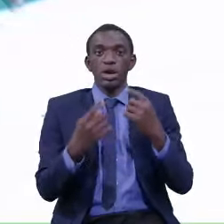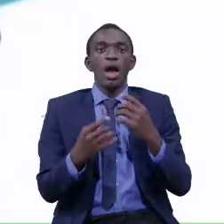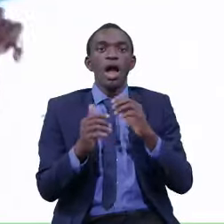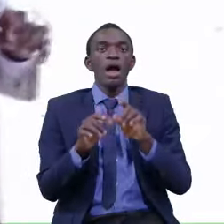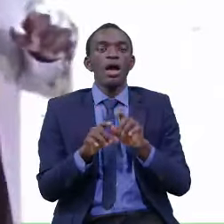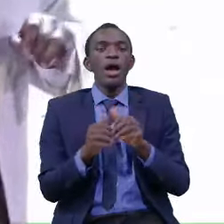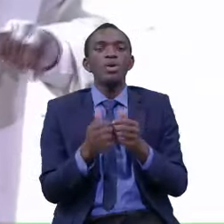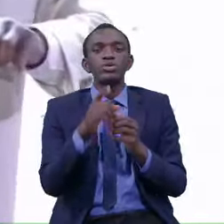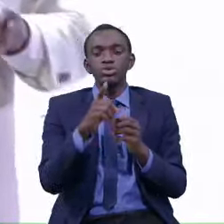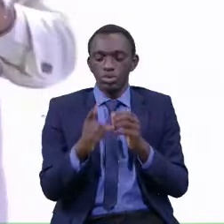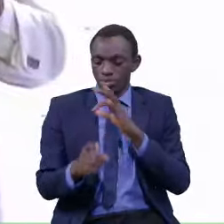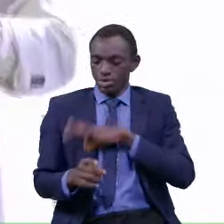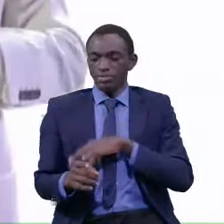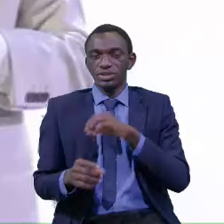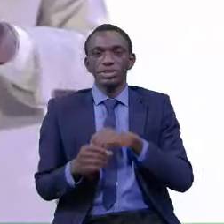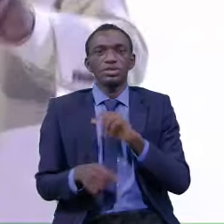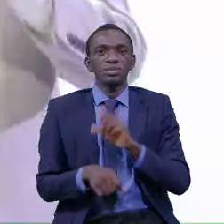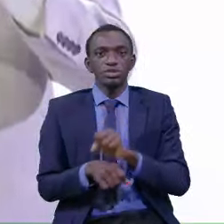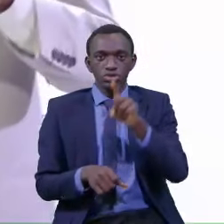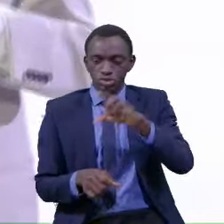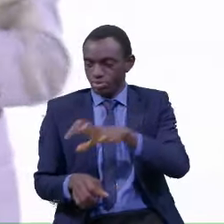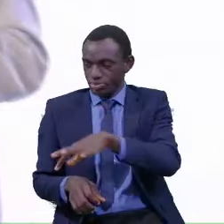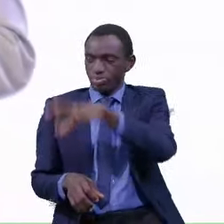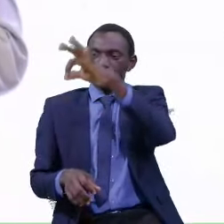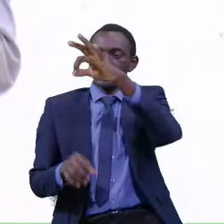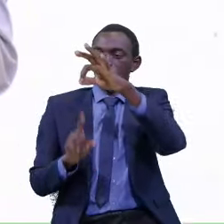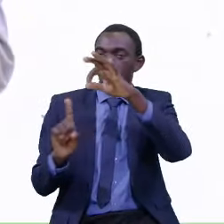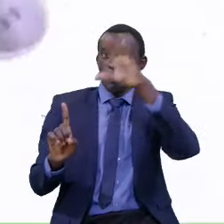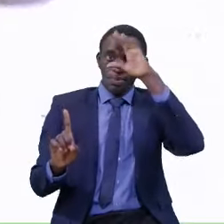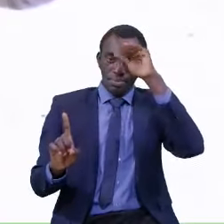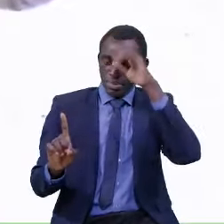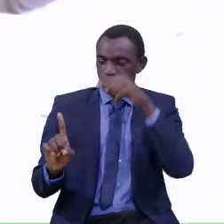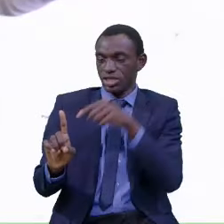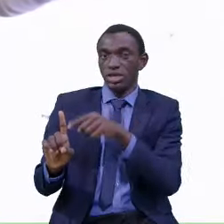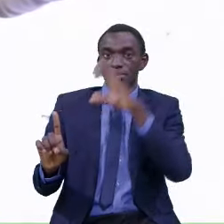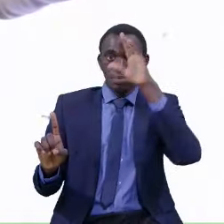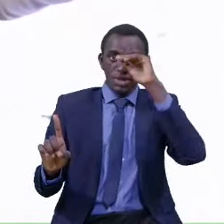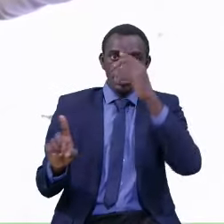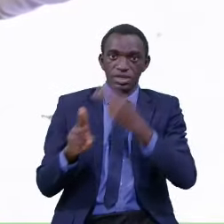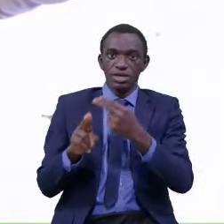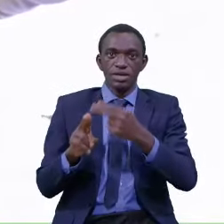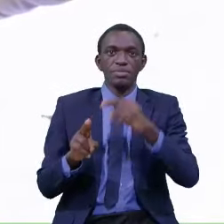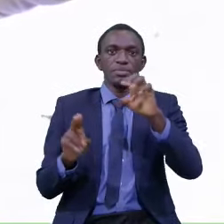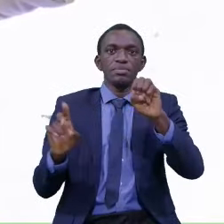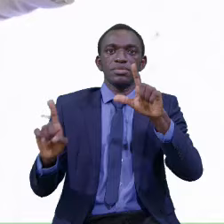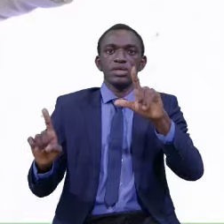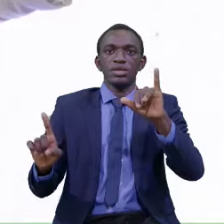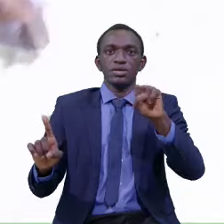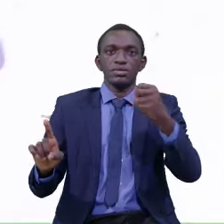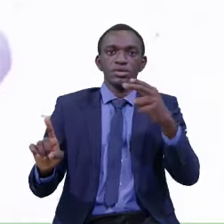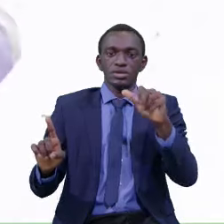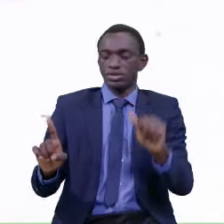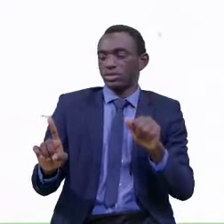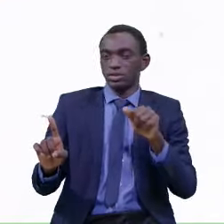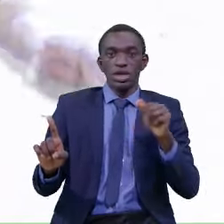even in the Old Testament, and you have Elisha. Look at the army coming, and they were going